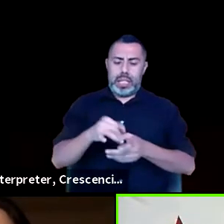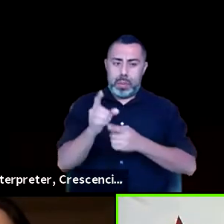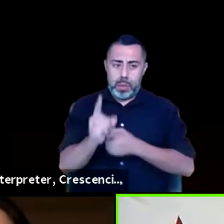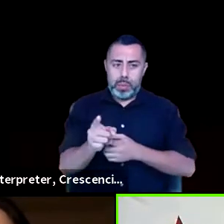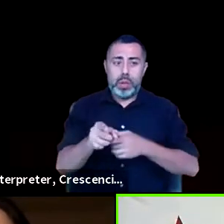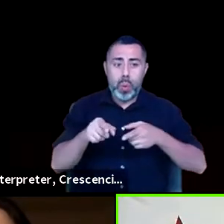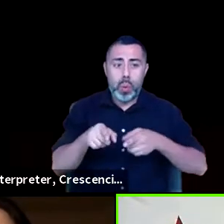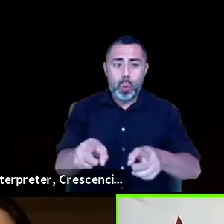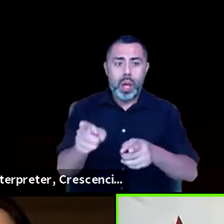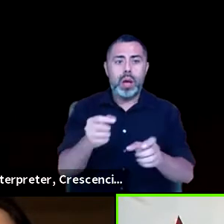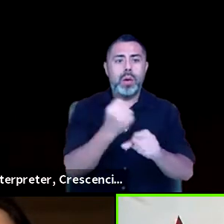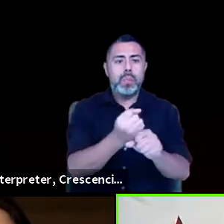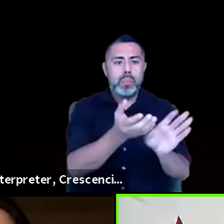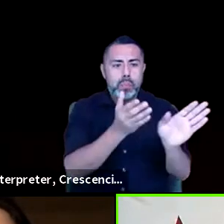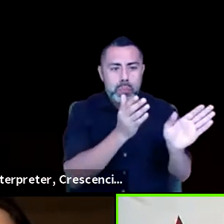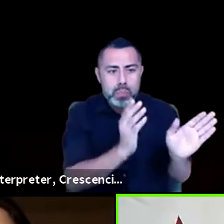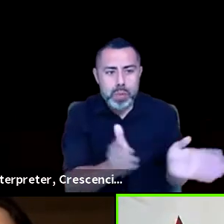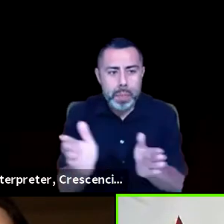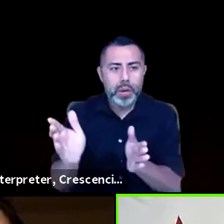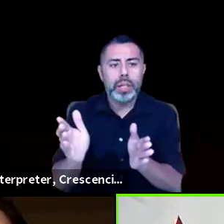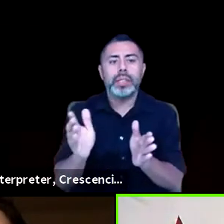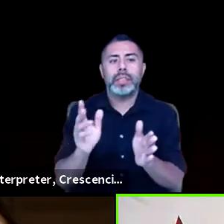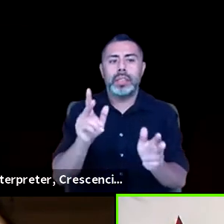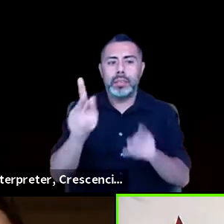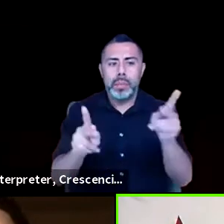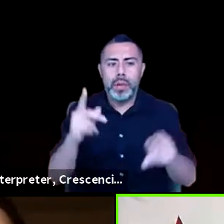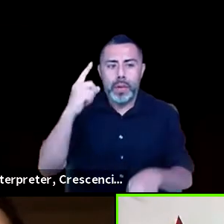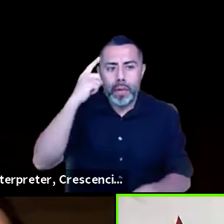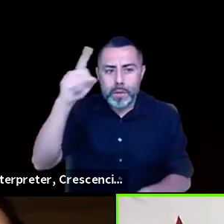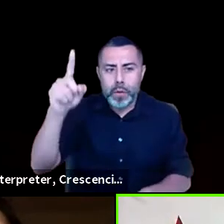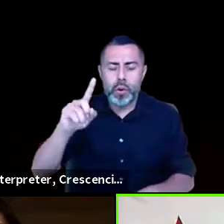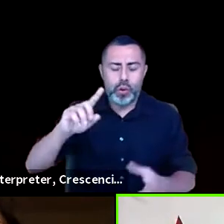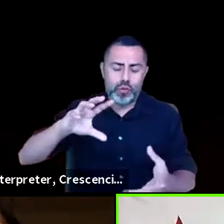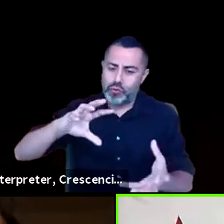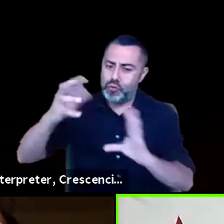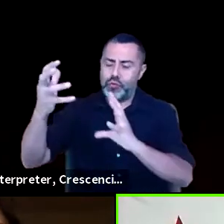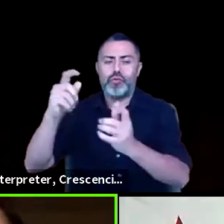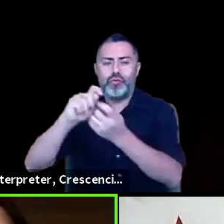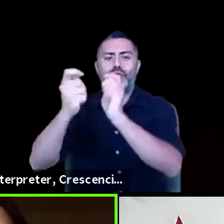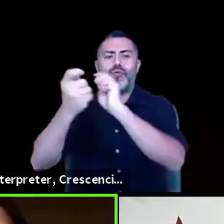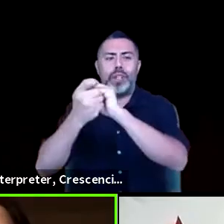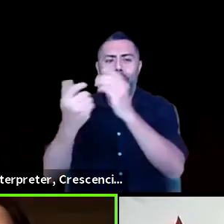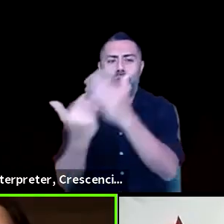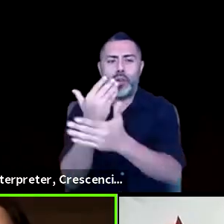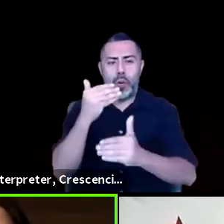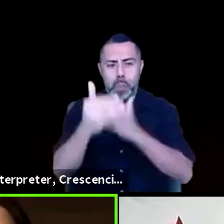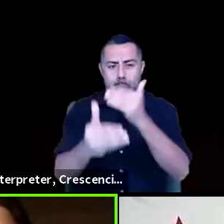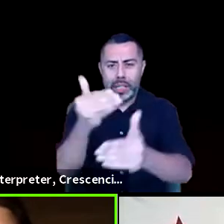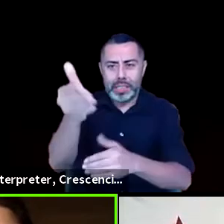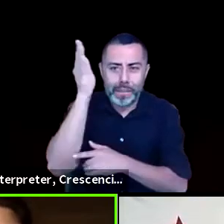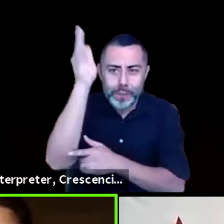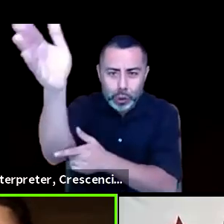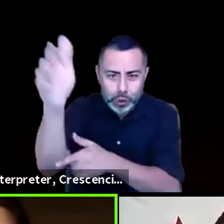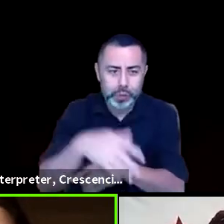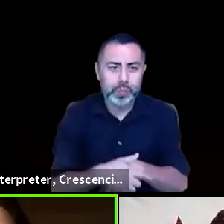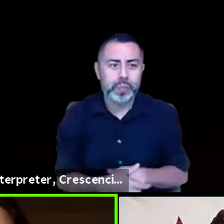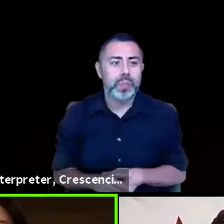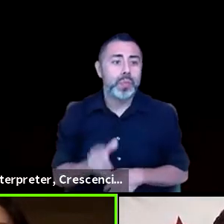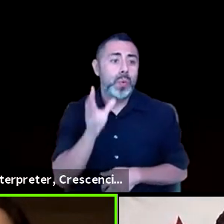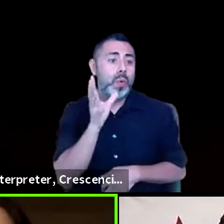equal, inclusive, anti-racist, and progressive future. We operate by amplifying over